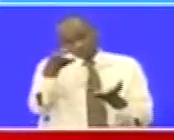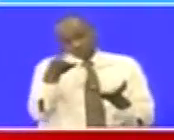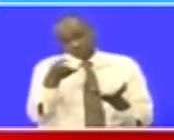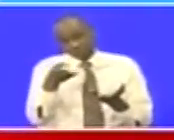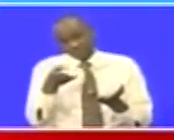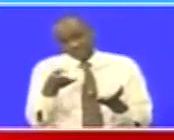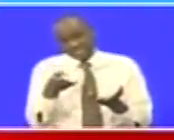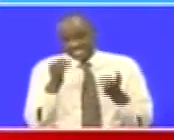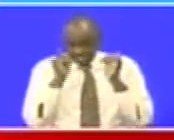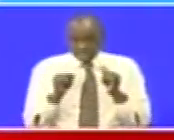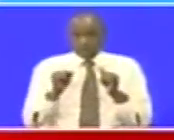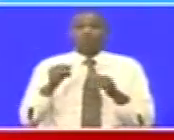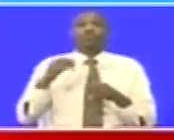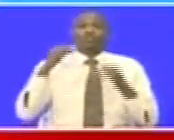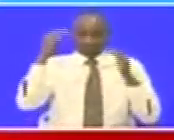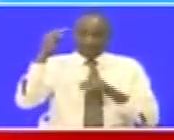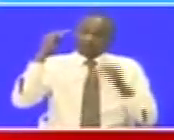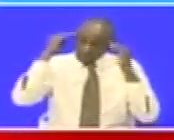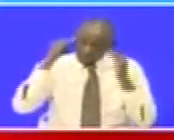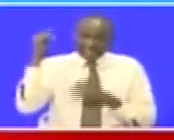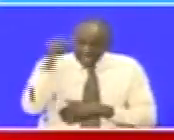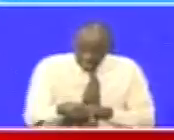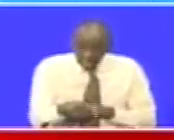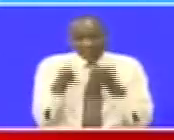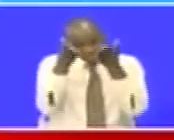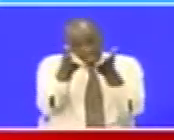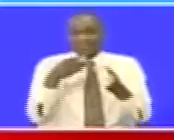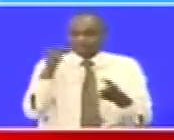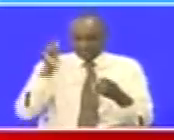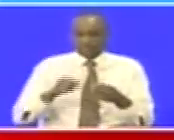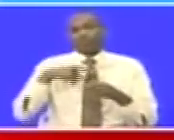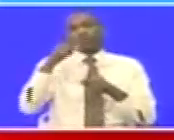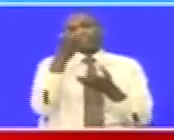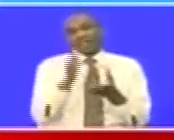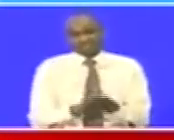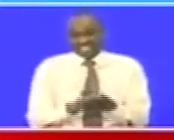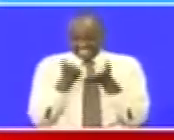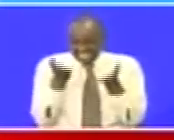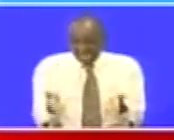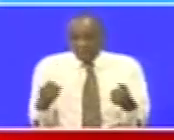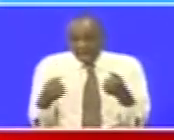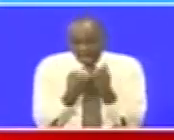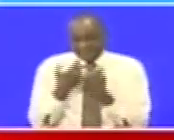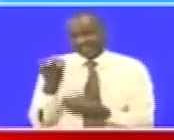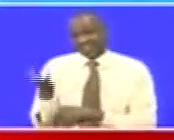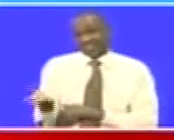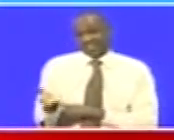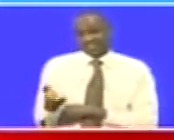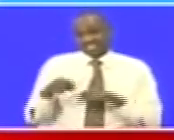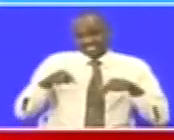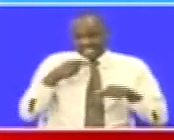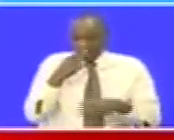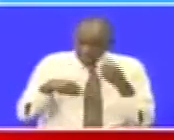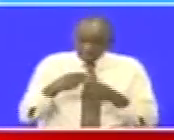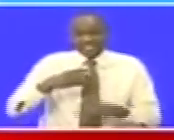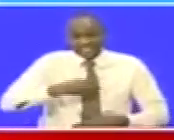ruling when a new Supreme Court bench is constituted. Breaking news at the bottom end of your screen, touching on